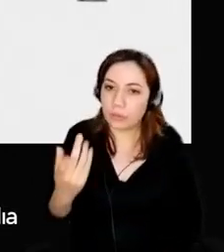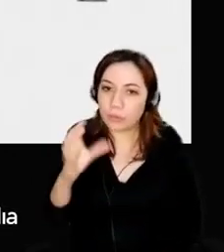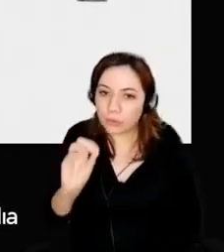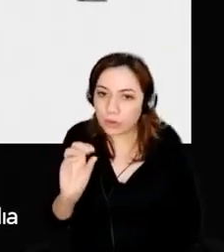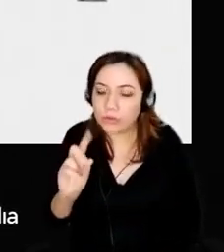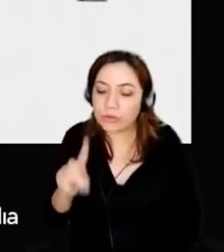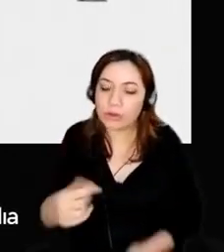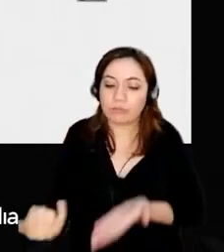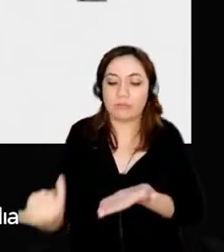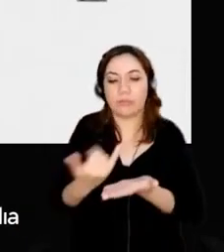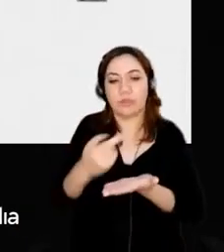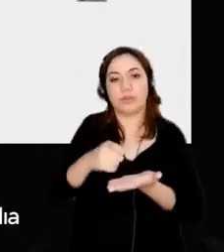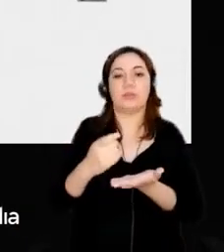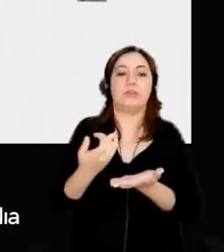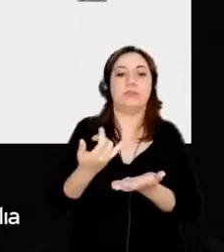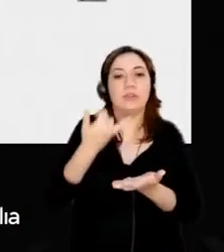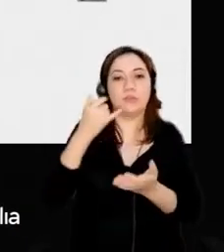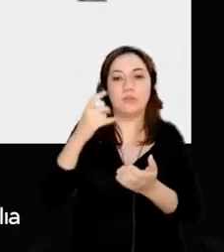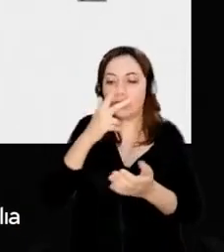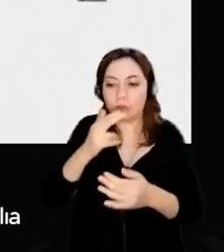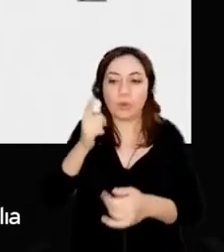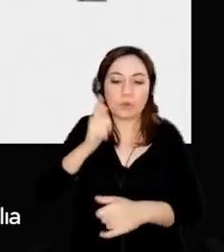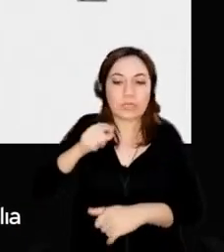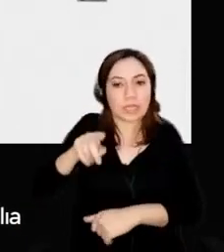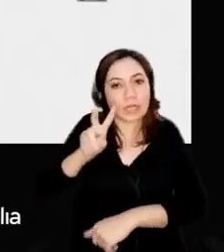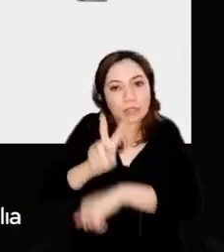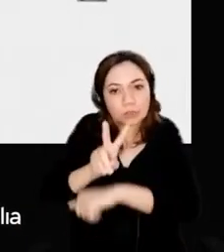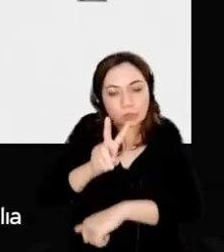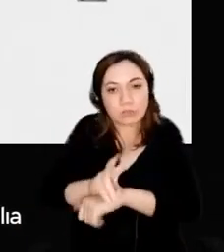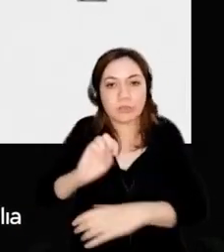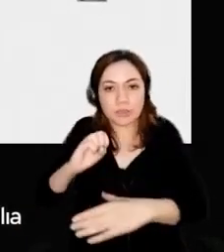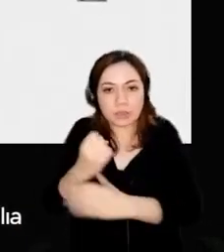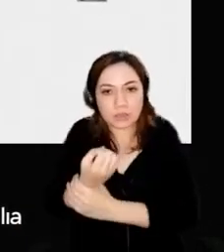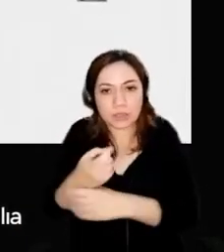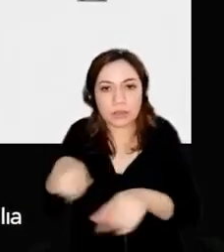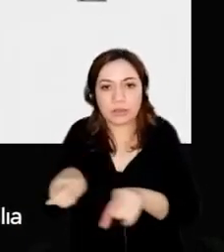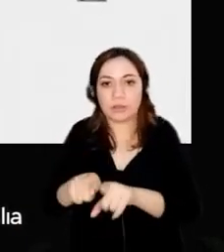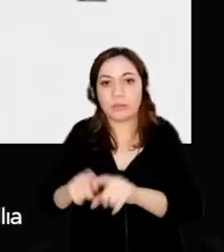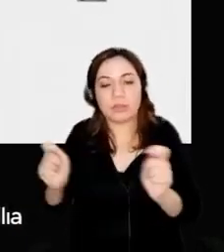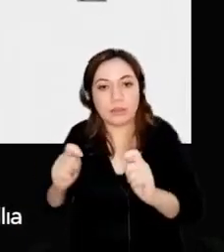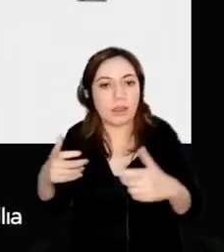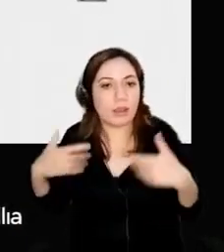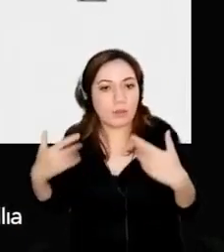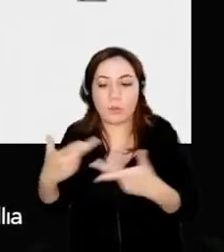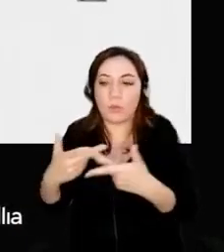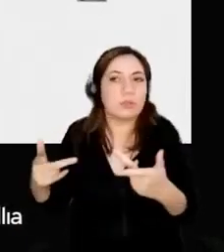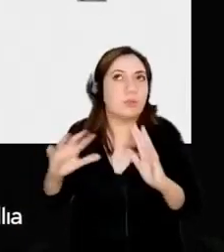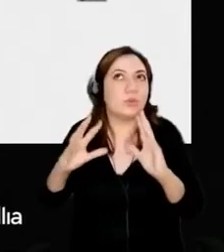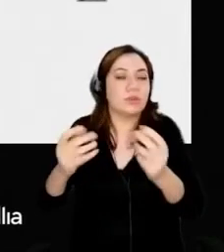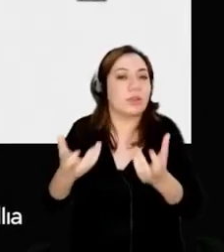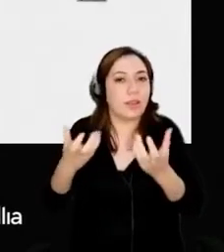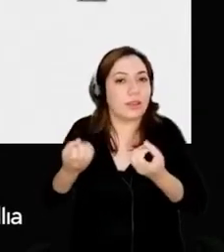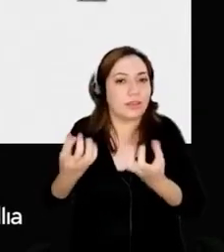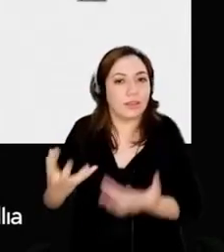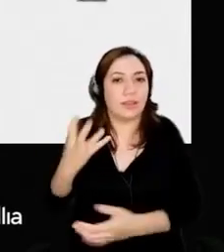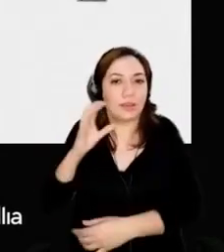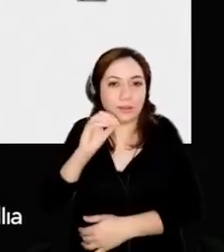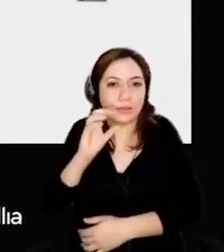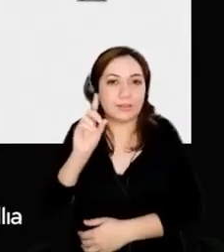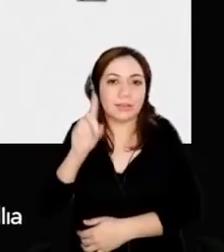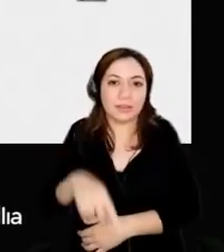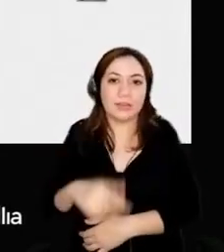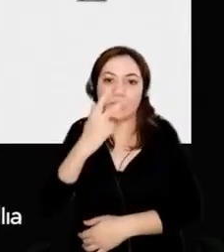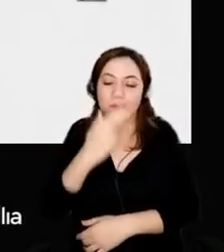dog safe, let it thrive, have the life that everyone wants their dog to have, knowing that you can have a, you know, really a safe dog, but one